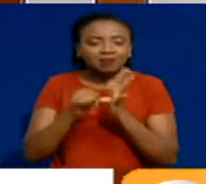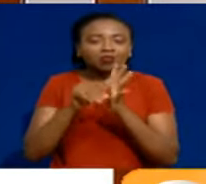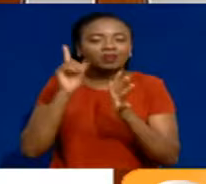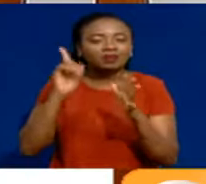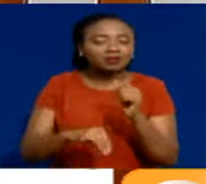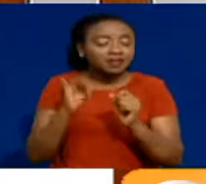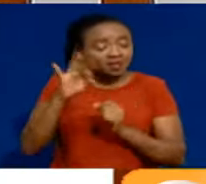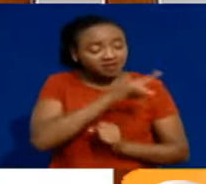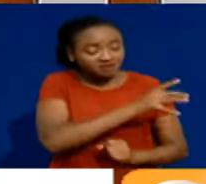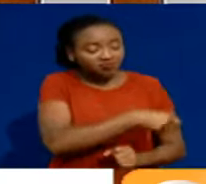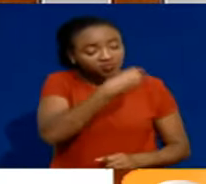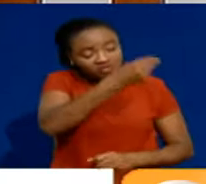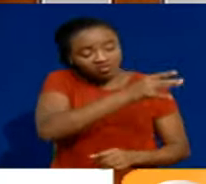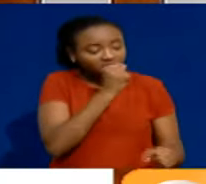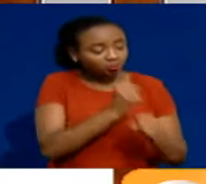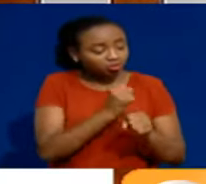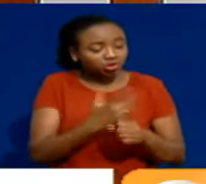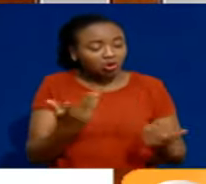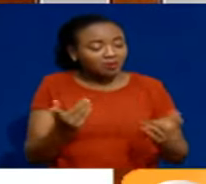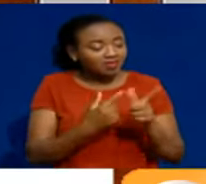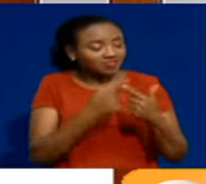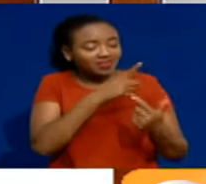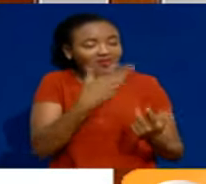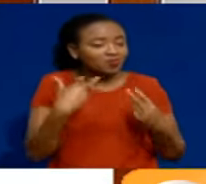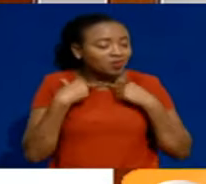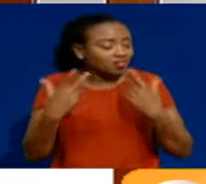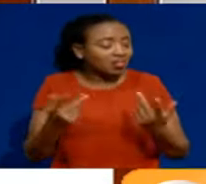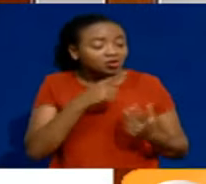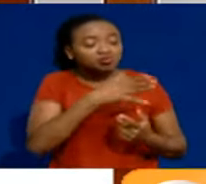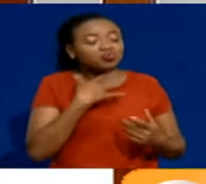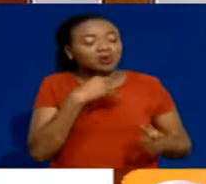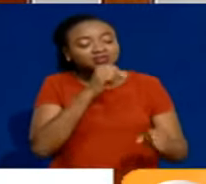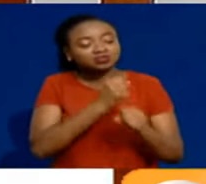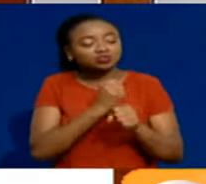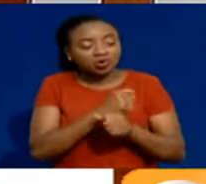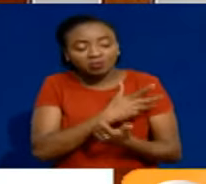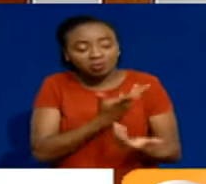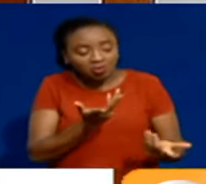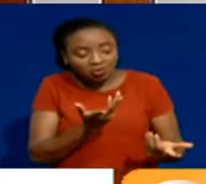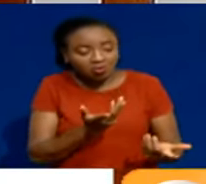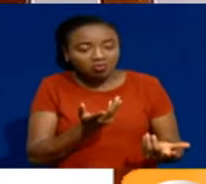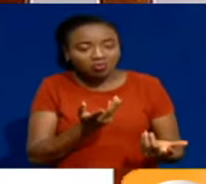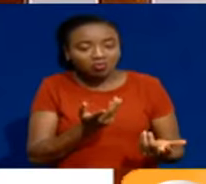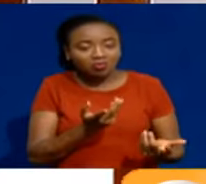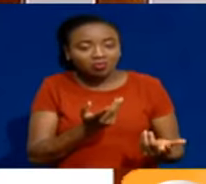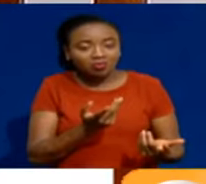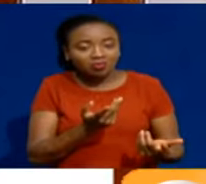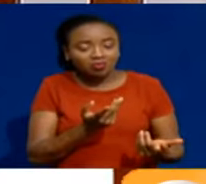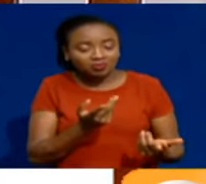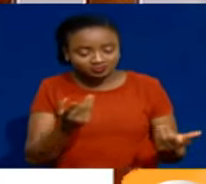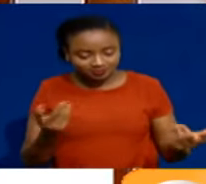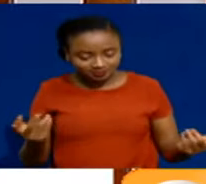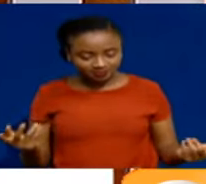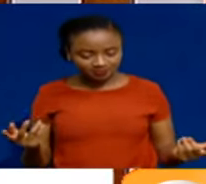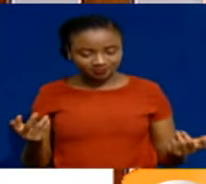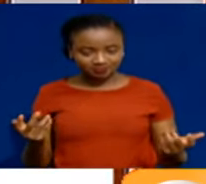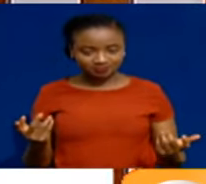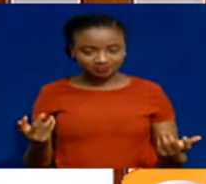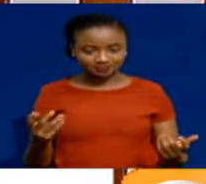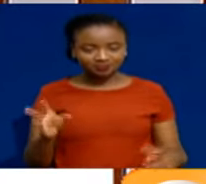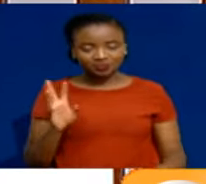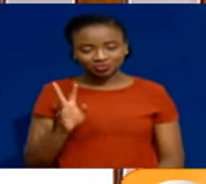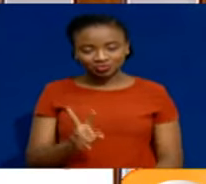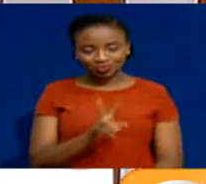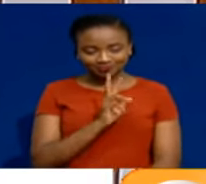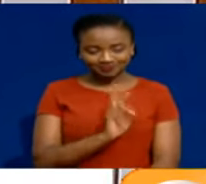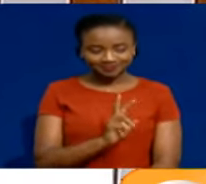utataka watu kujiongeza vyeo. What are you looking for? Kama siyo cheo wewe unatafuta. And then you listen to such a person.